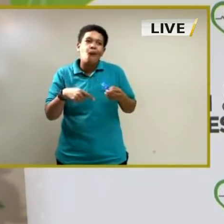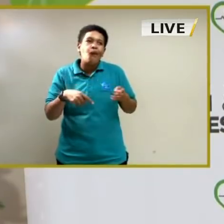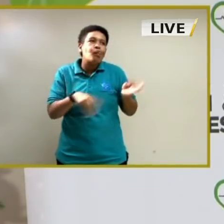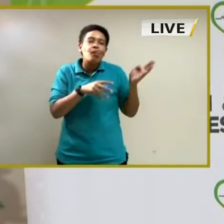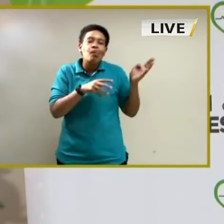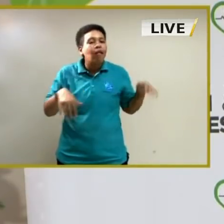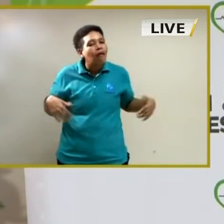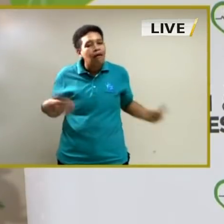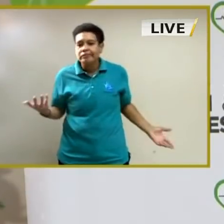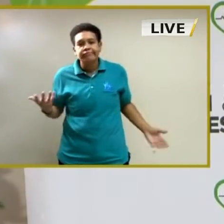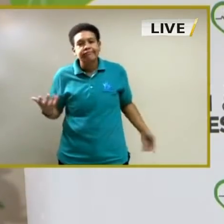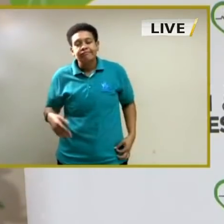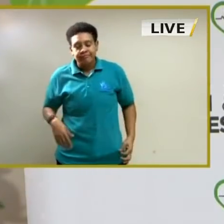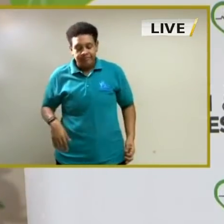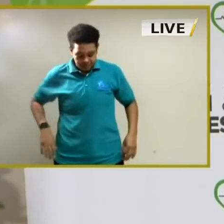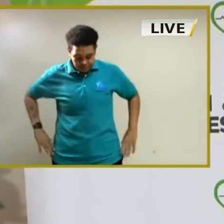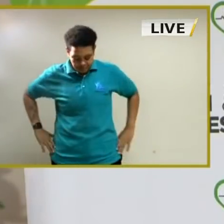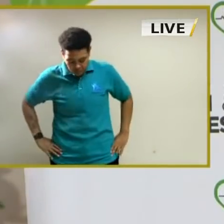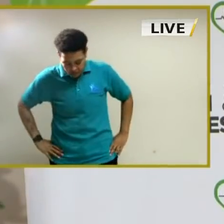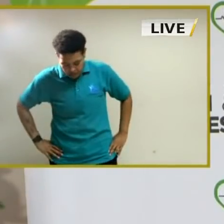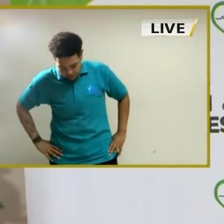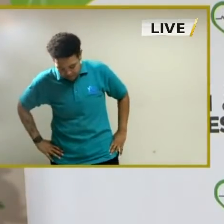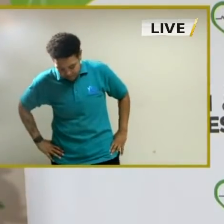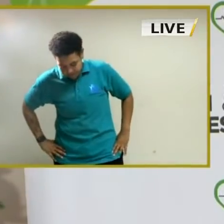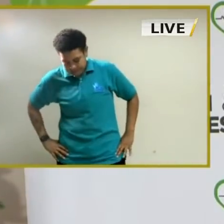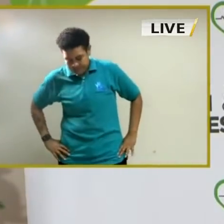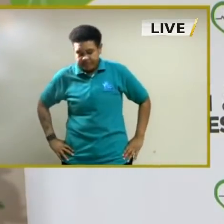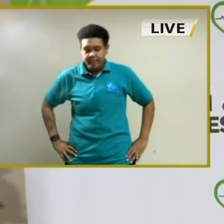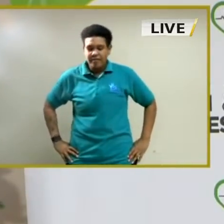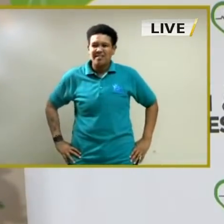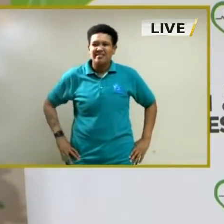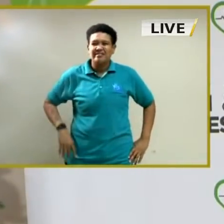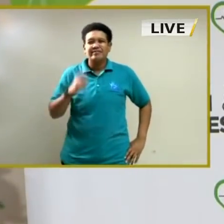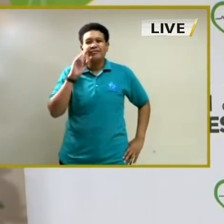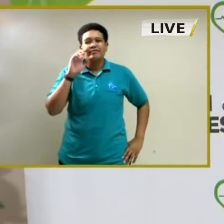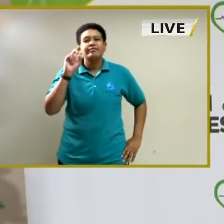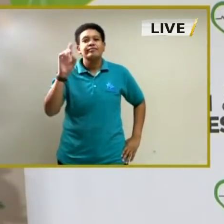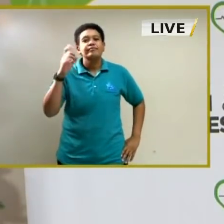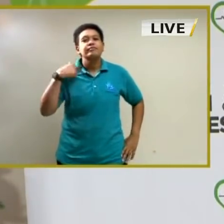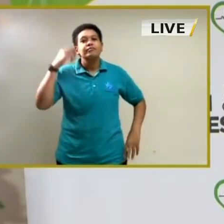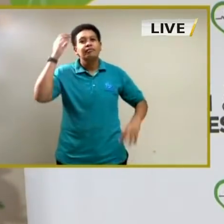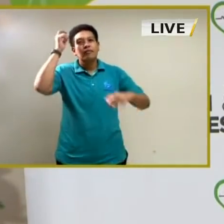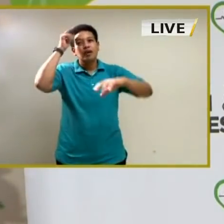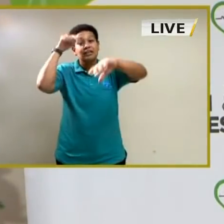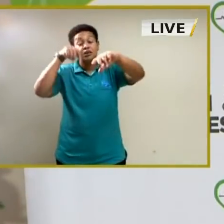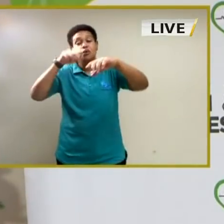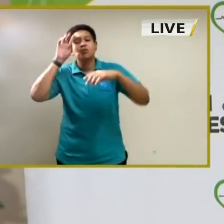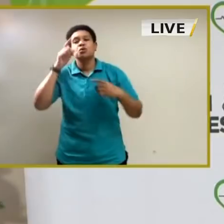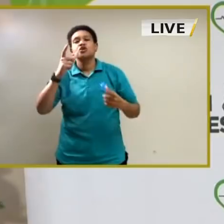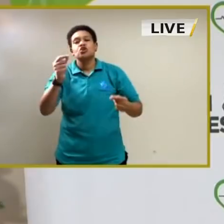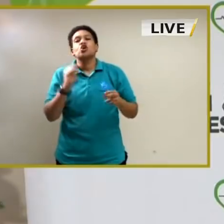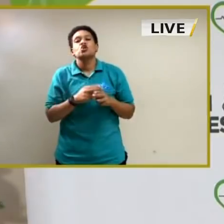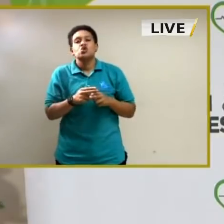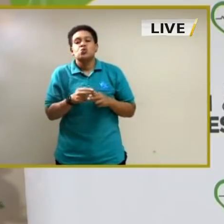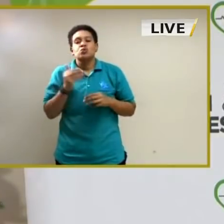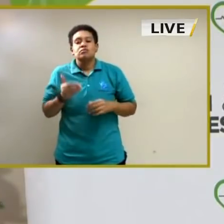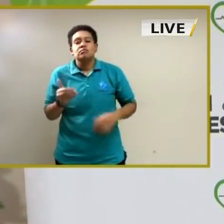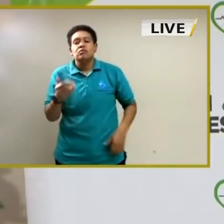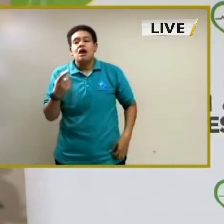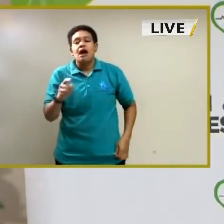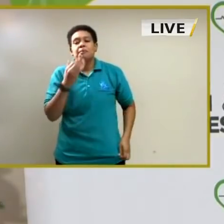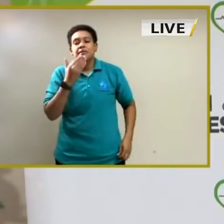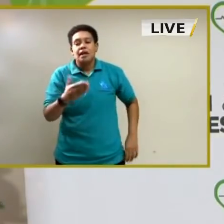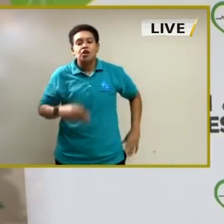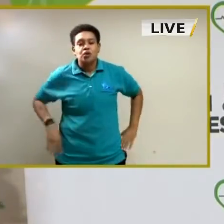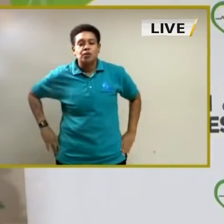uploaded its payroll for December as yet. I'm made to understand this will be done in very, very short order. Thank you very